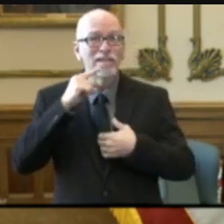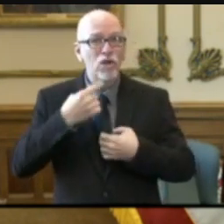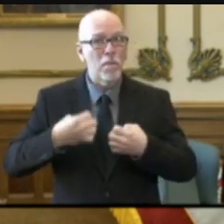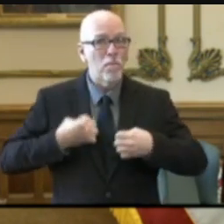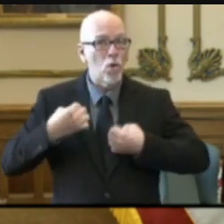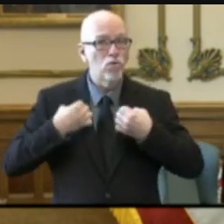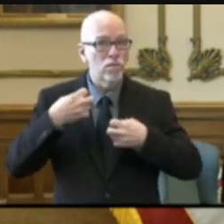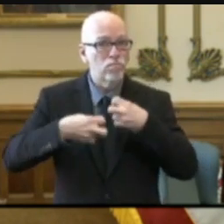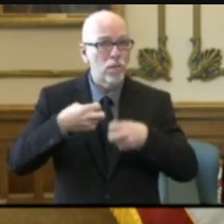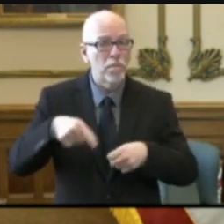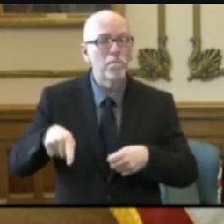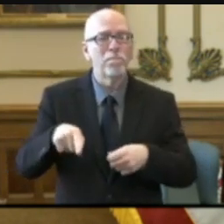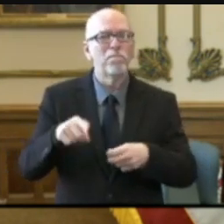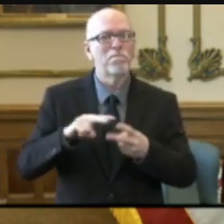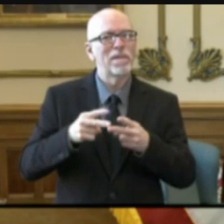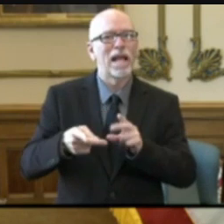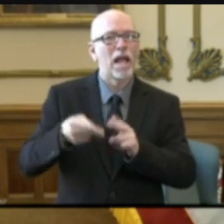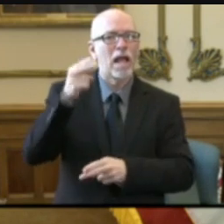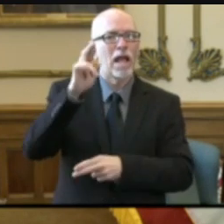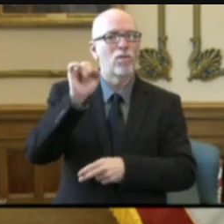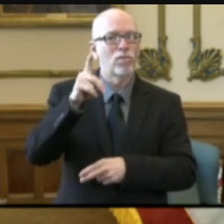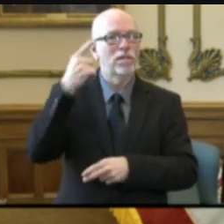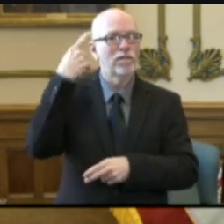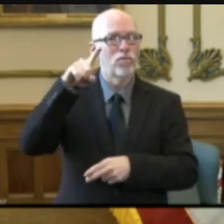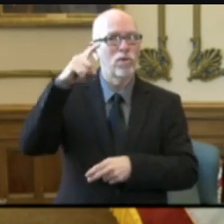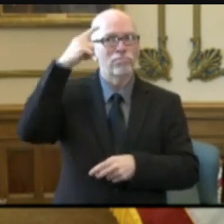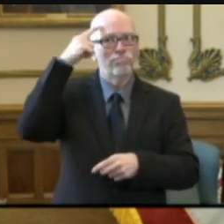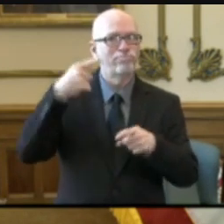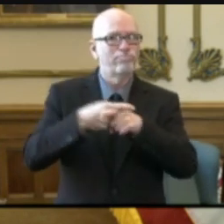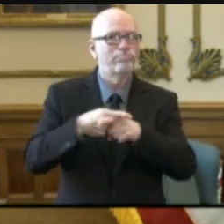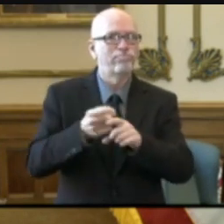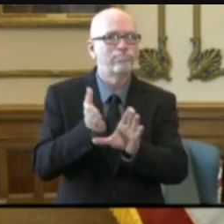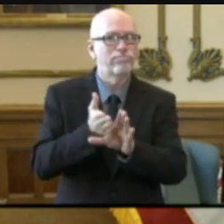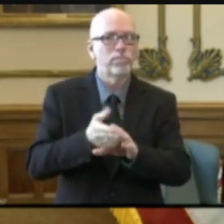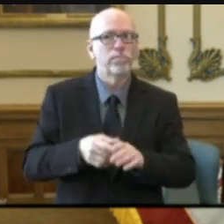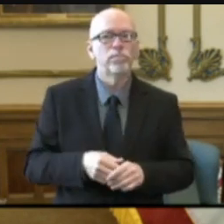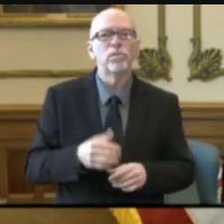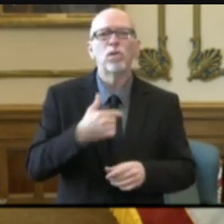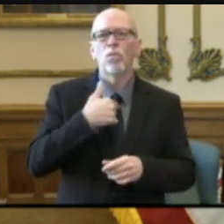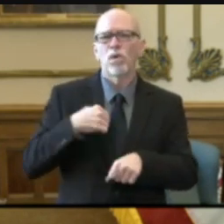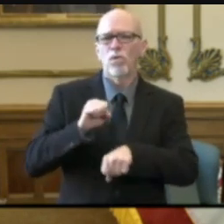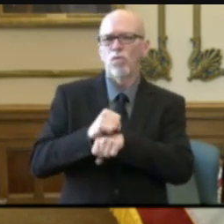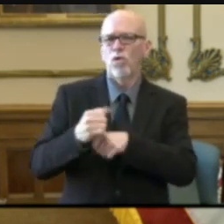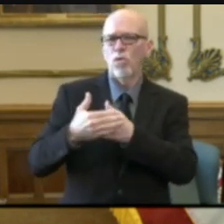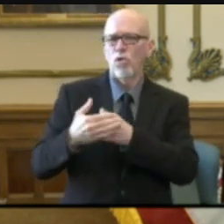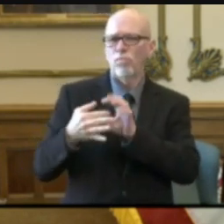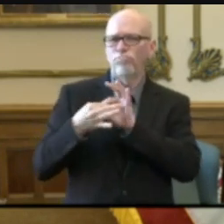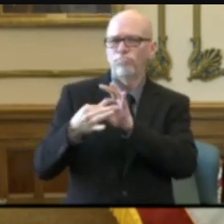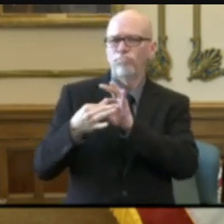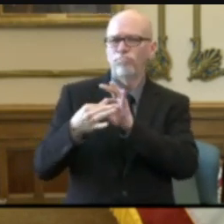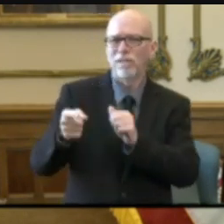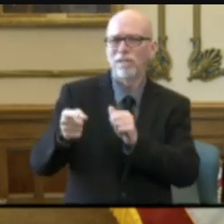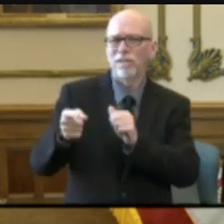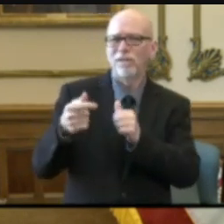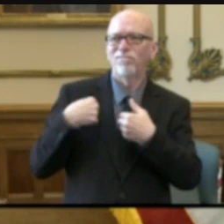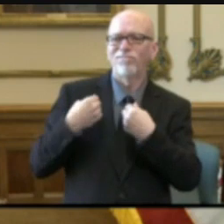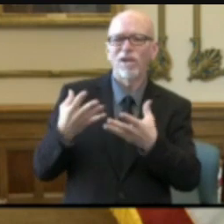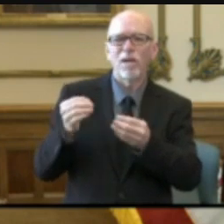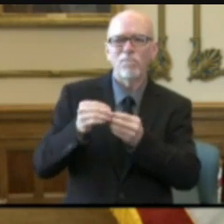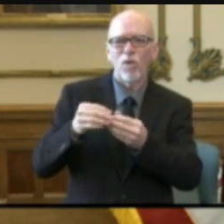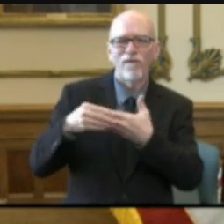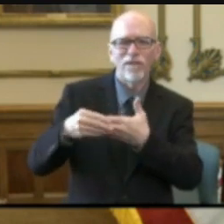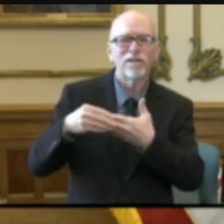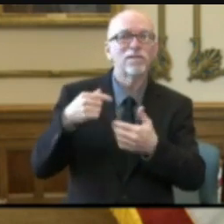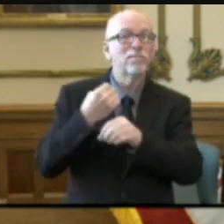emotional disturbances are at higher risk of mental health crises. We've been working closely to provide maximum flexibility, including